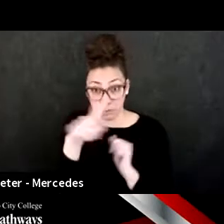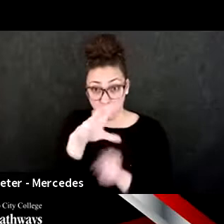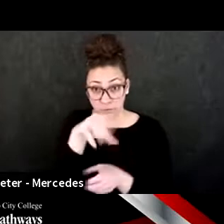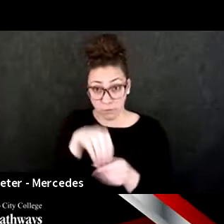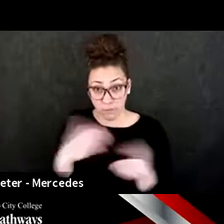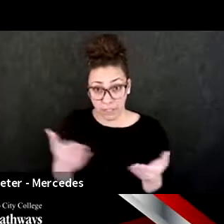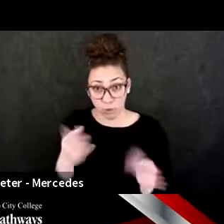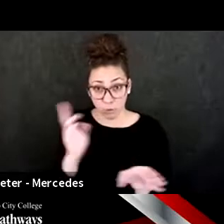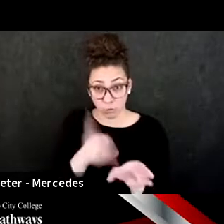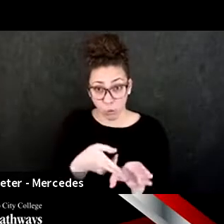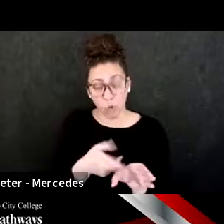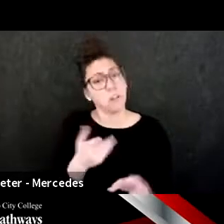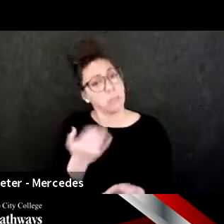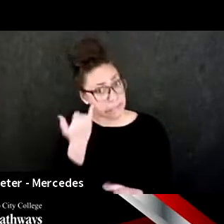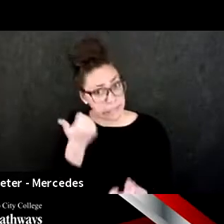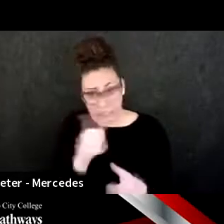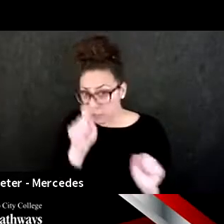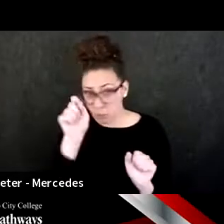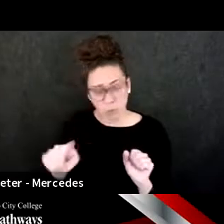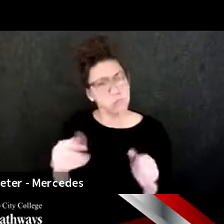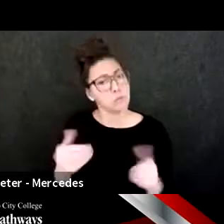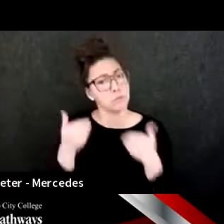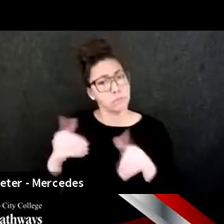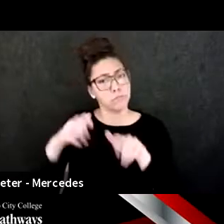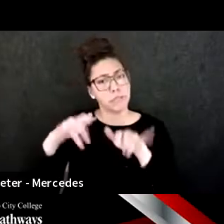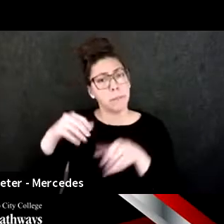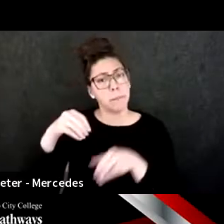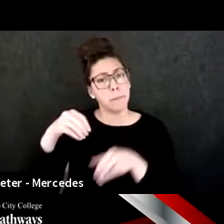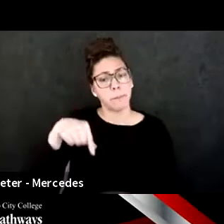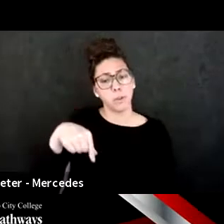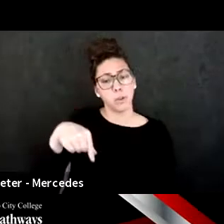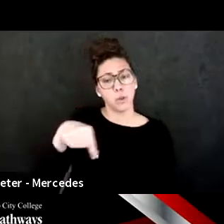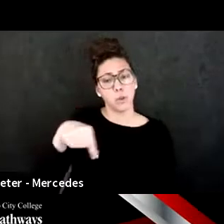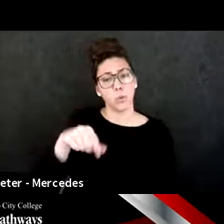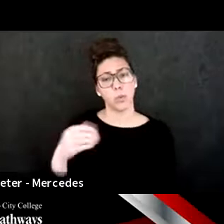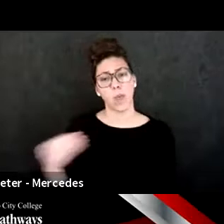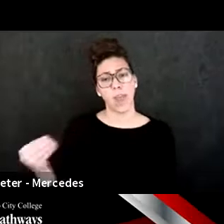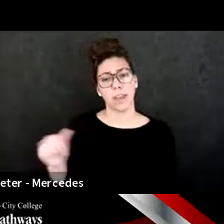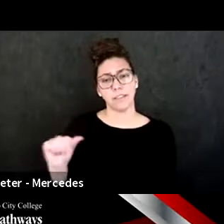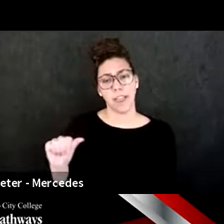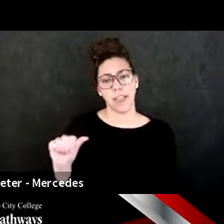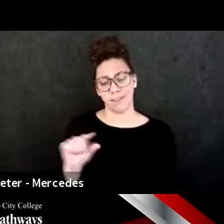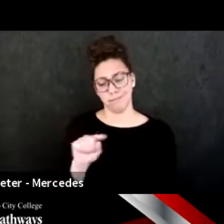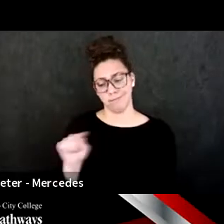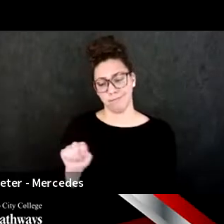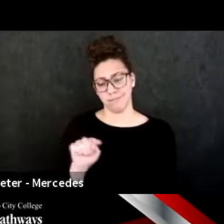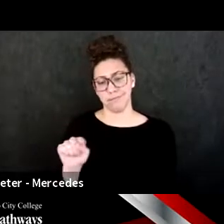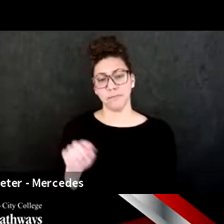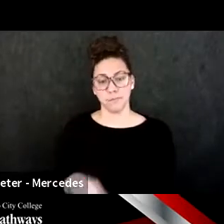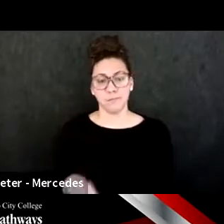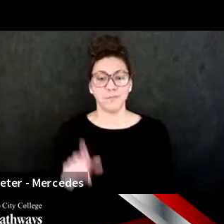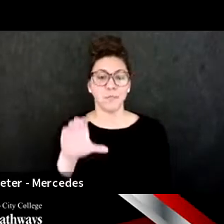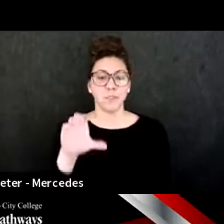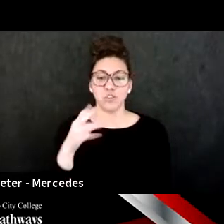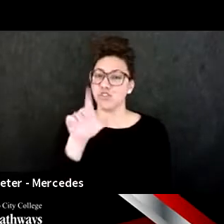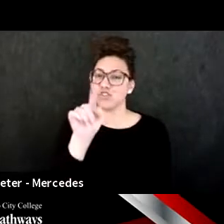questions, please post those in the Q&A. Tab. You can see that at the bottom, the chat is actually disabled. So